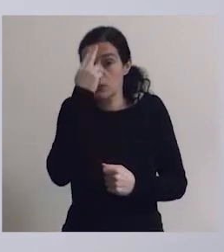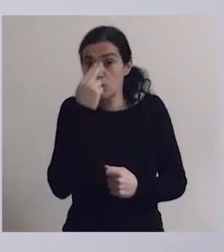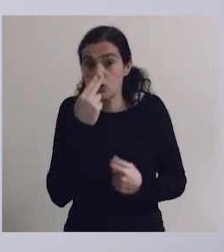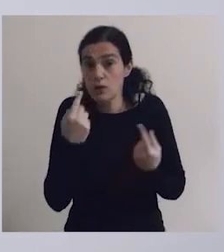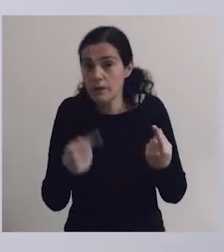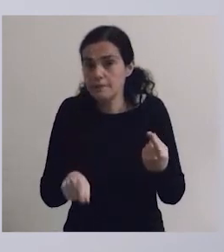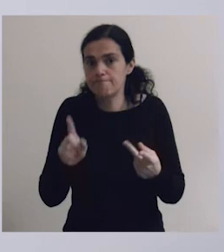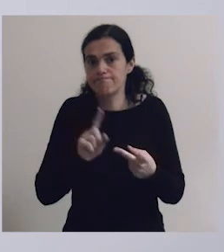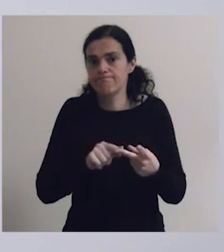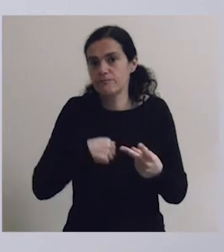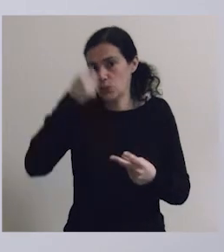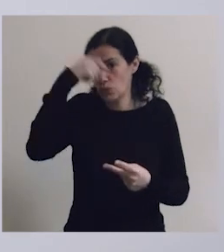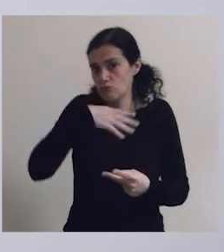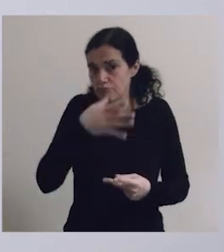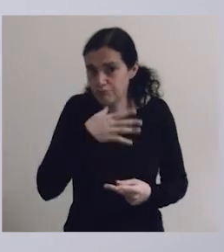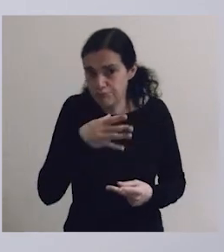History,